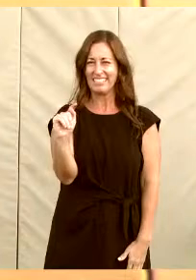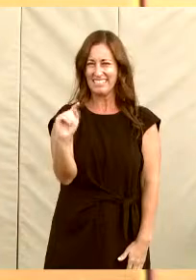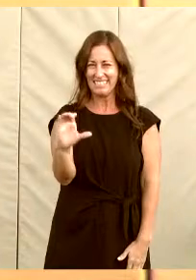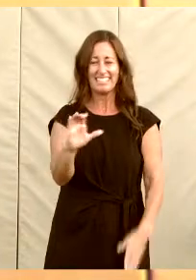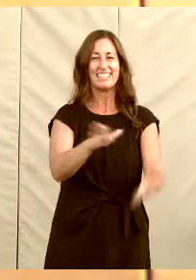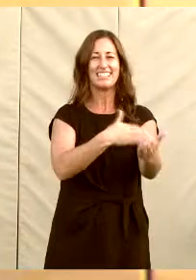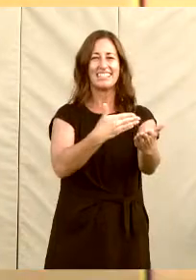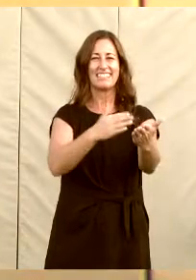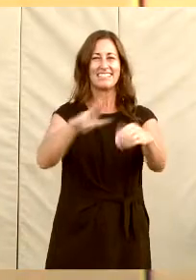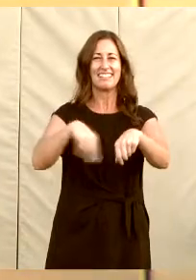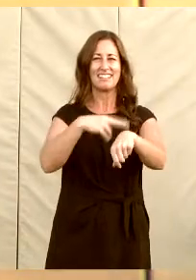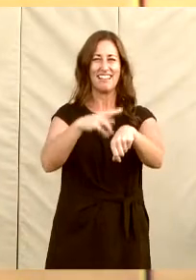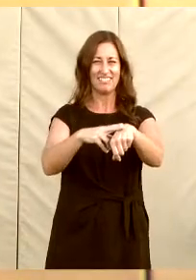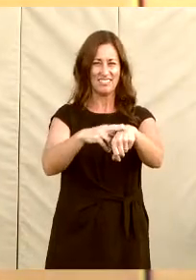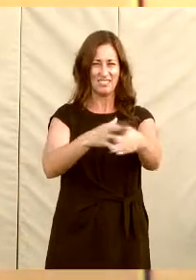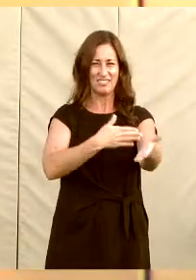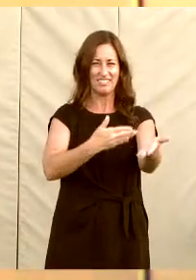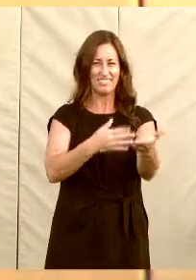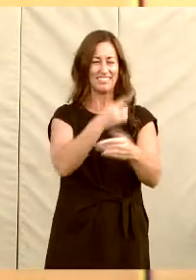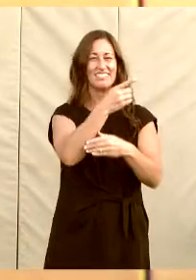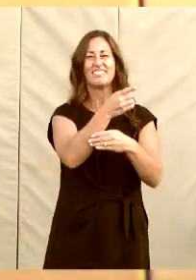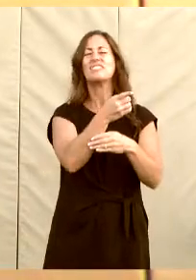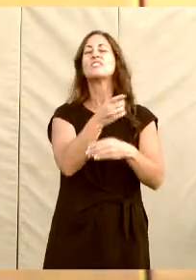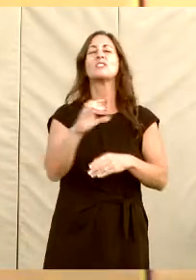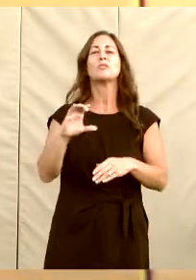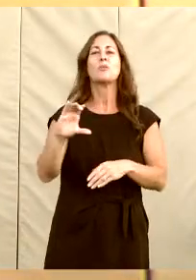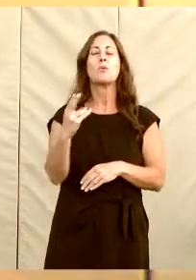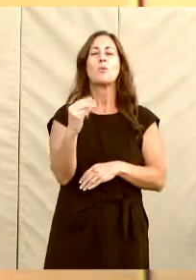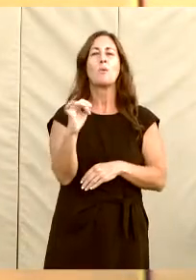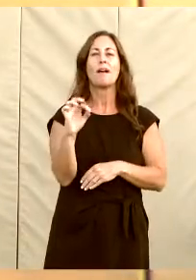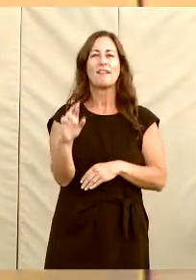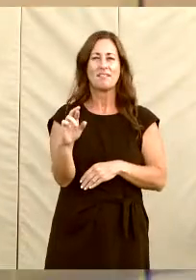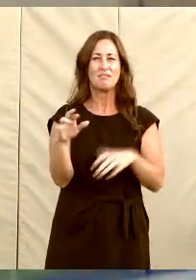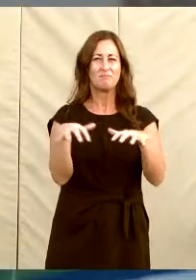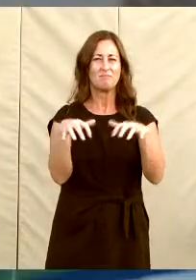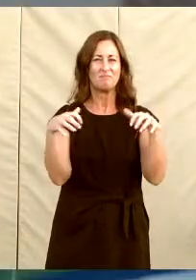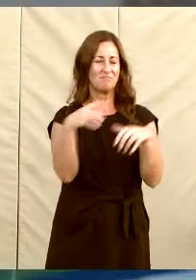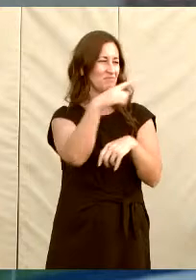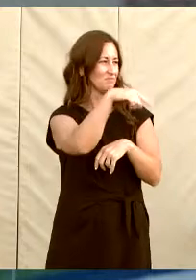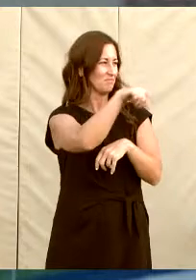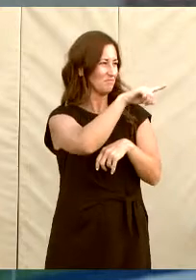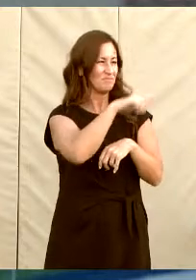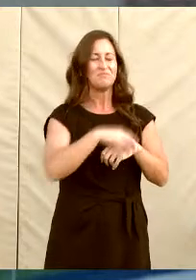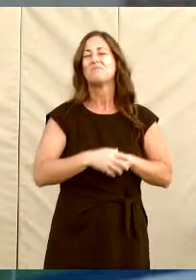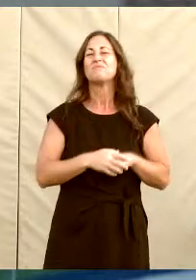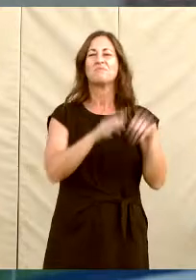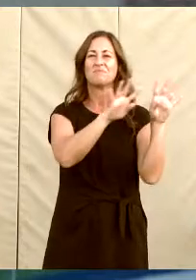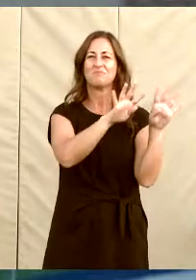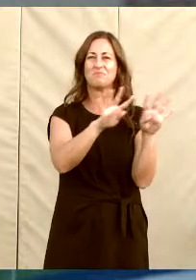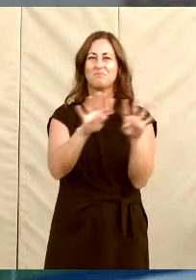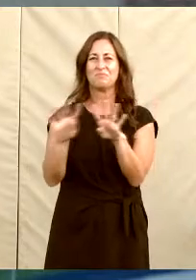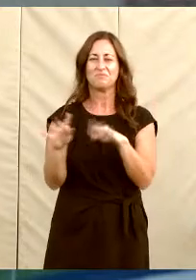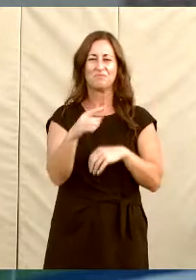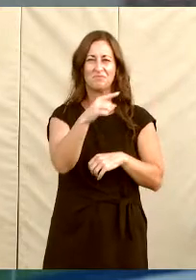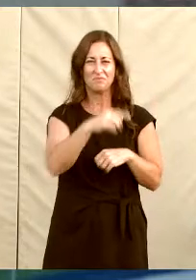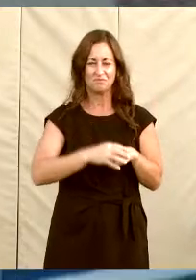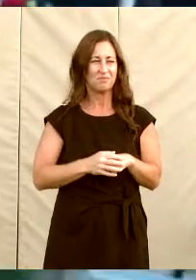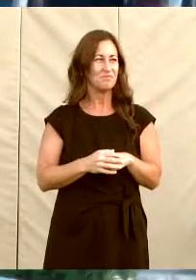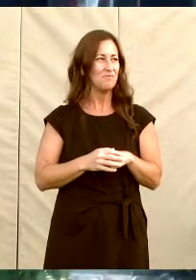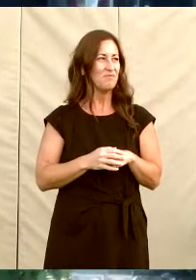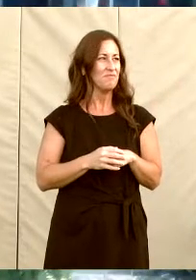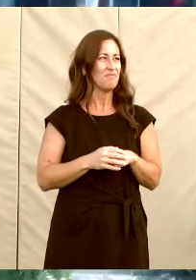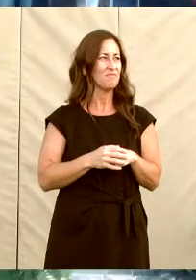singing of our national anthem by our elite choir ensemble, led by a future conductor and